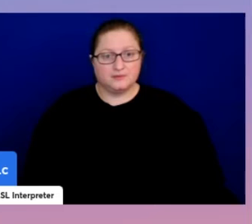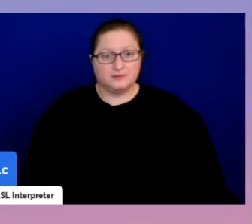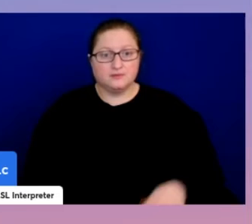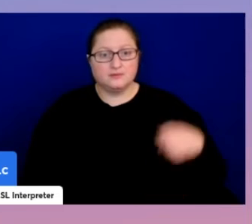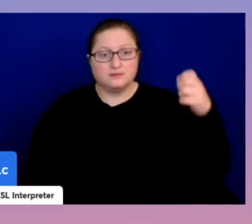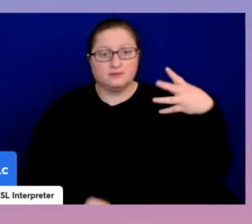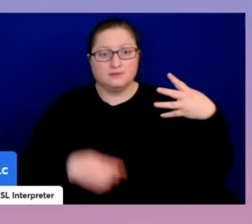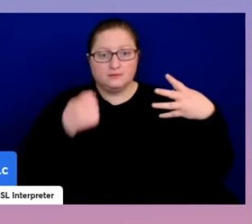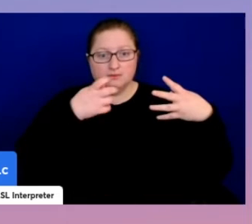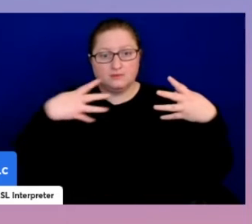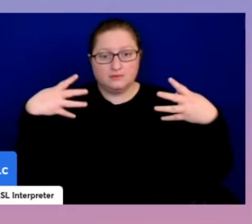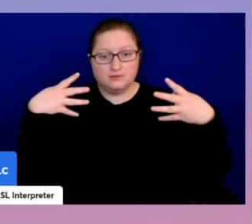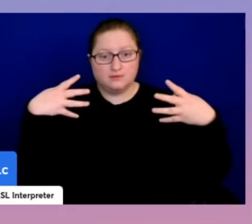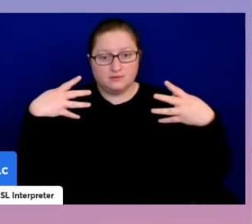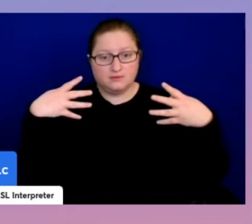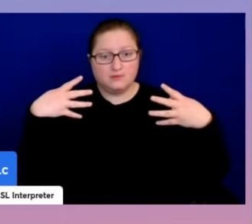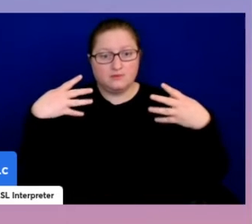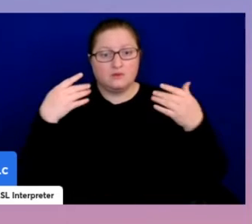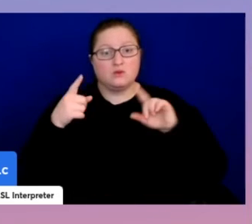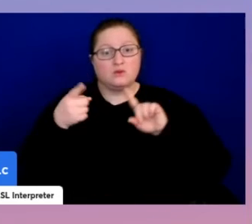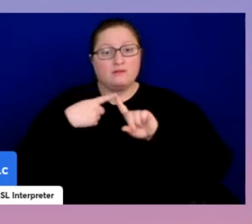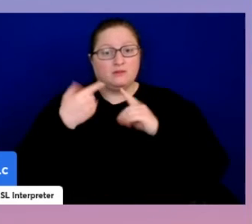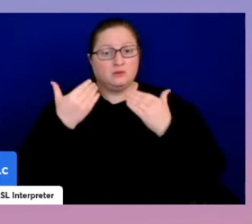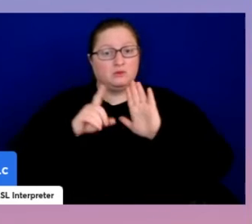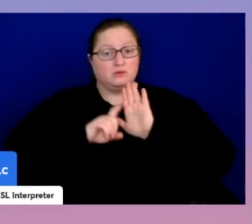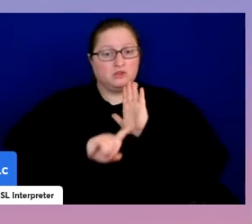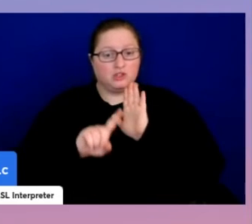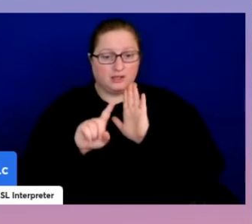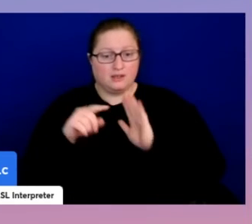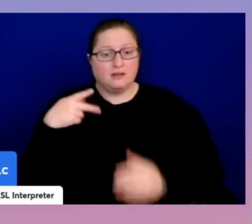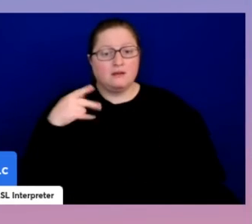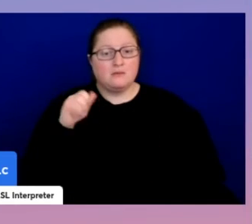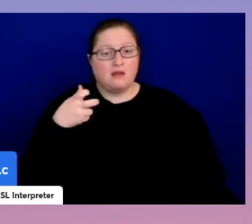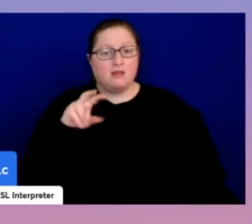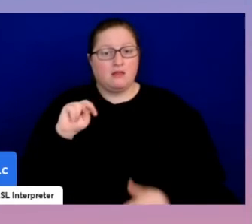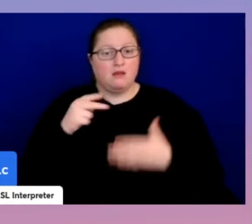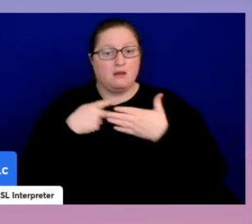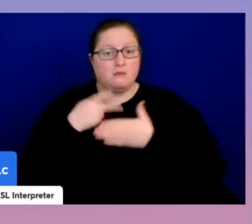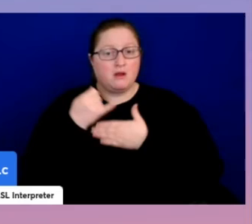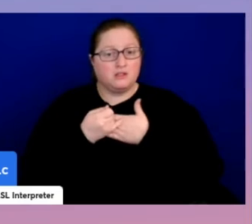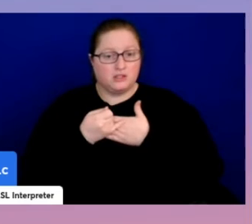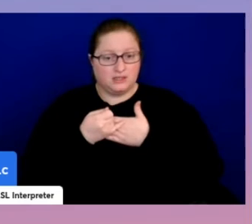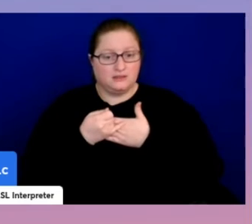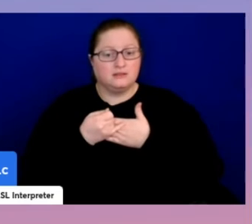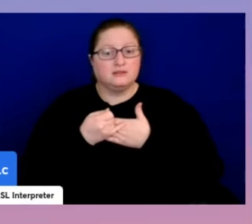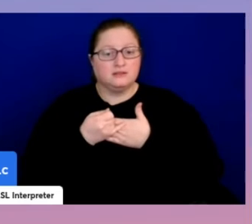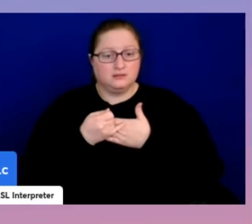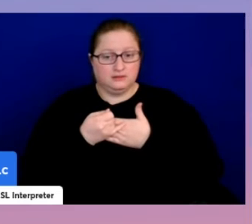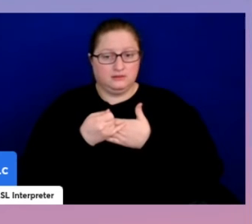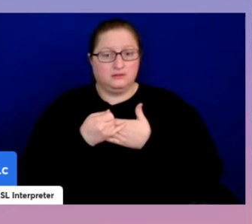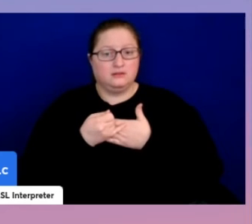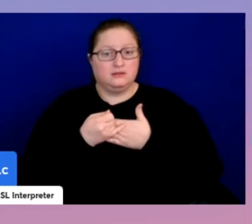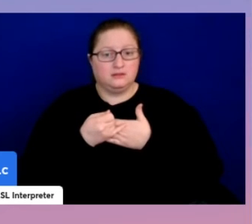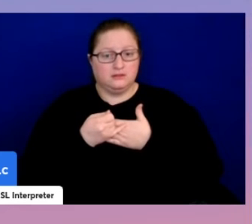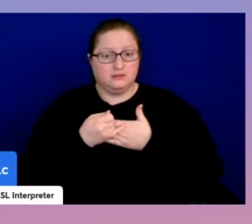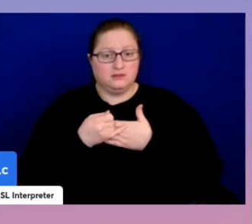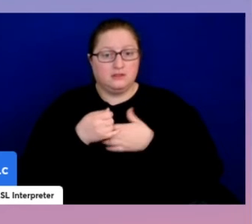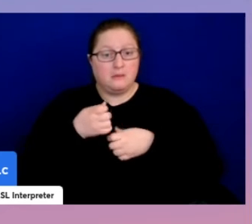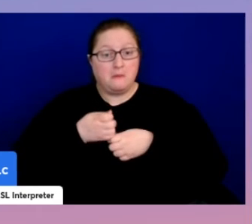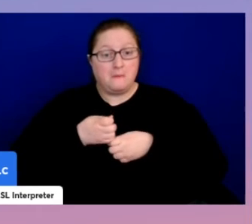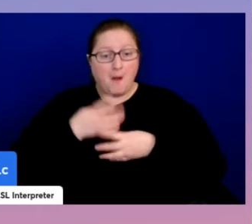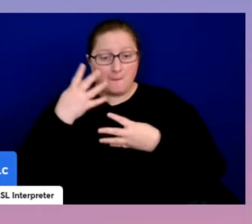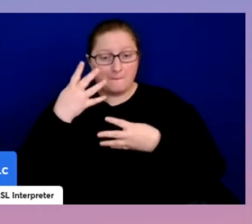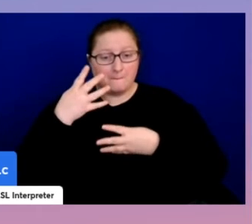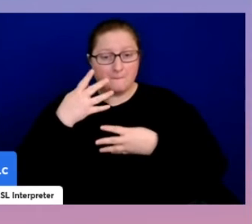let's check first. So I have go to the Python project. Okay, I use the project, and then I have